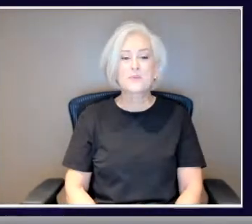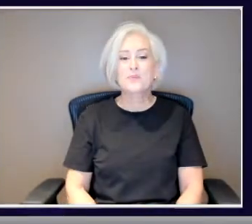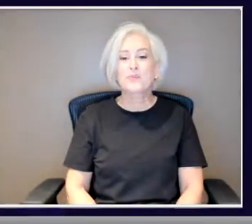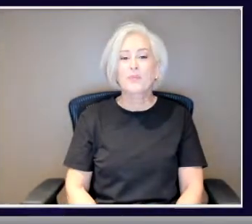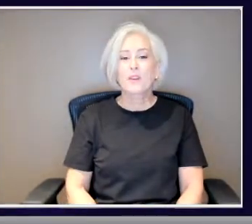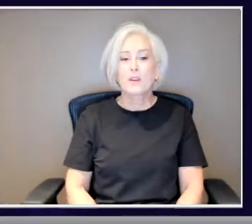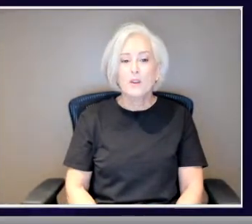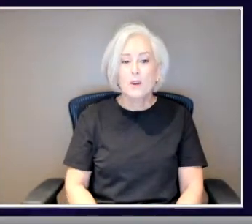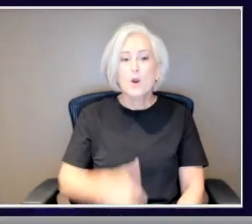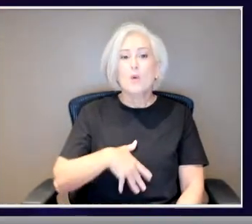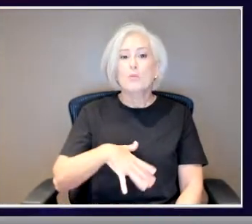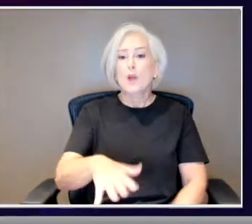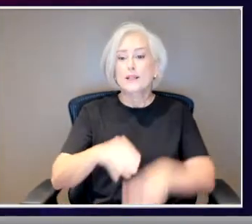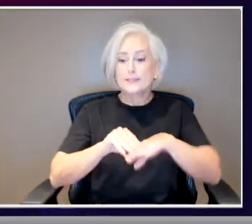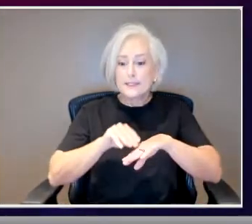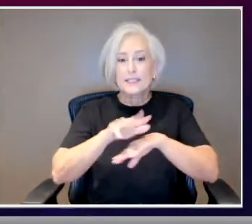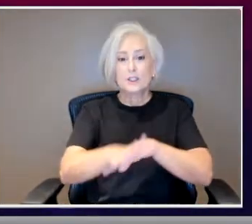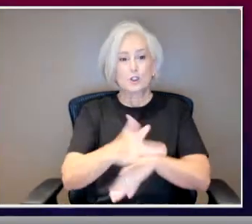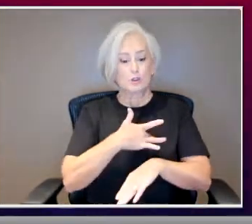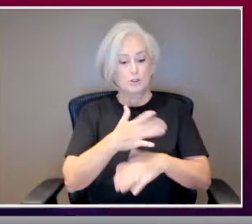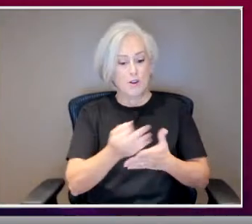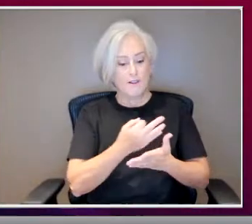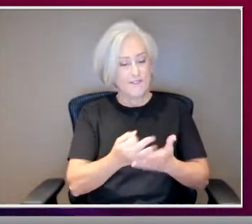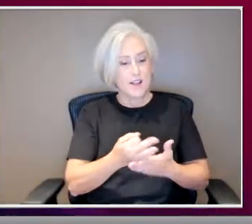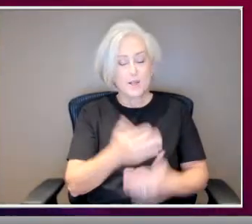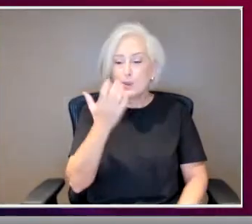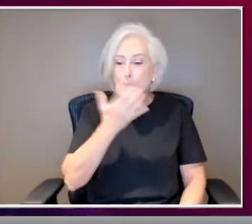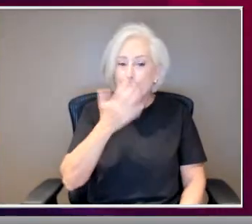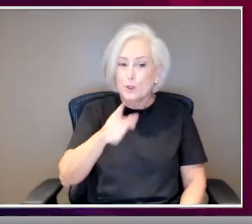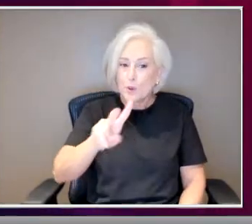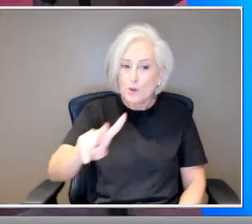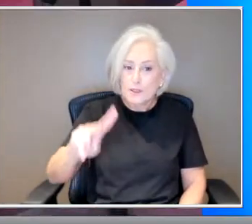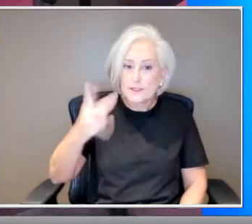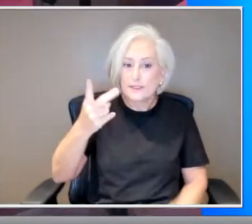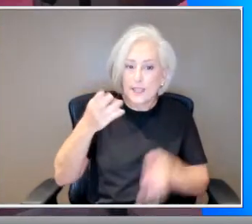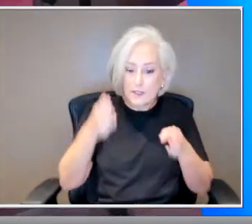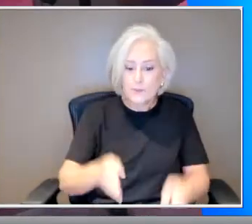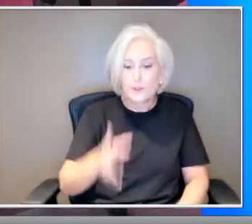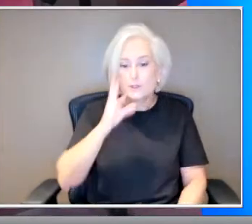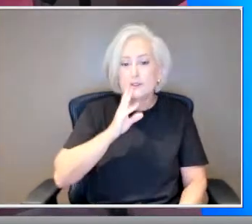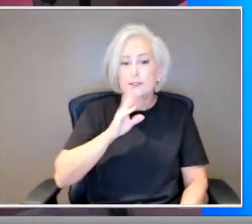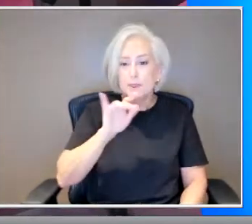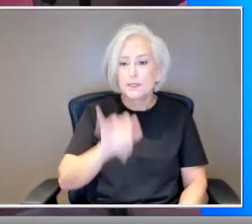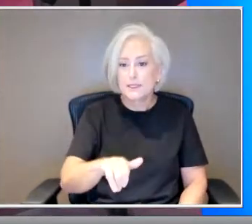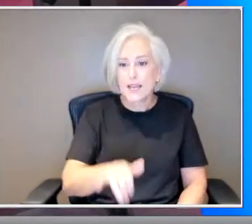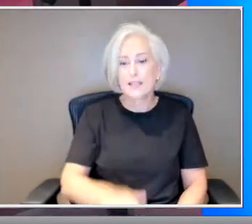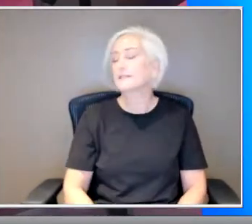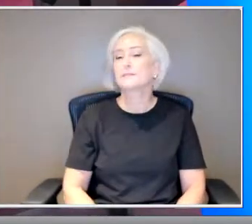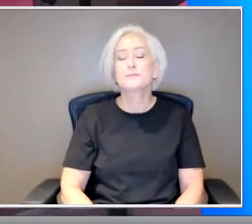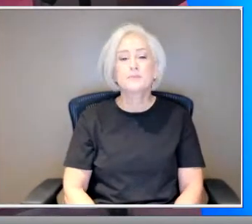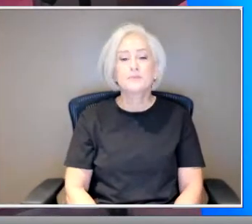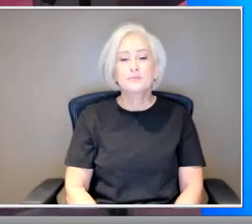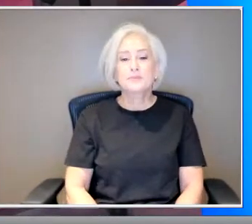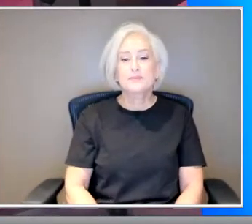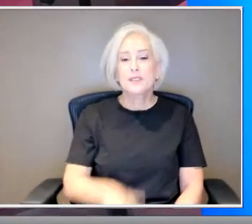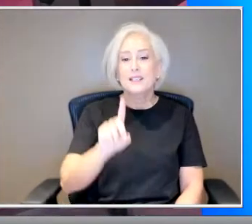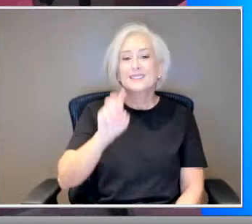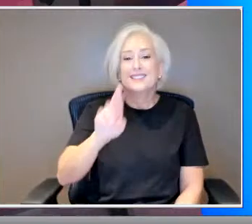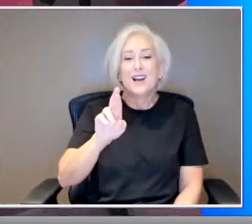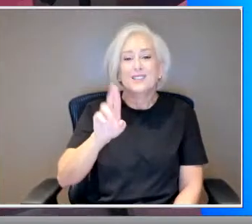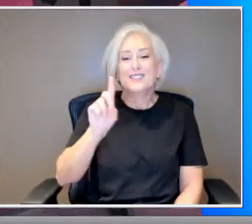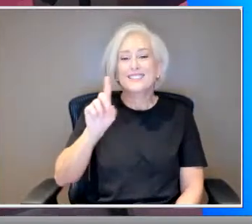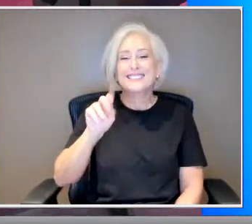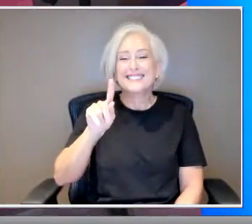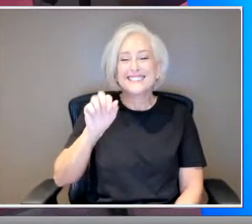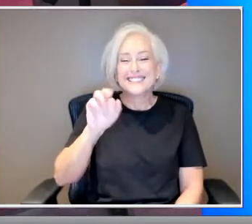heart failure. You're the second patient we've had on this season that we've talked about having pregnancy-induced heart failure. Dr. Dancer, Erica's